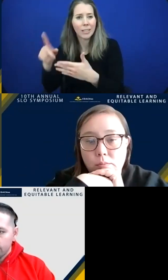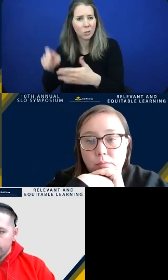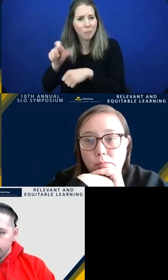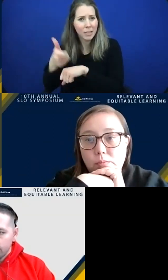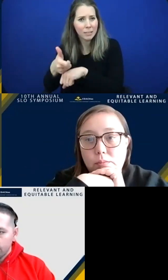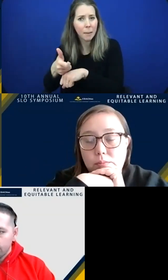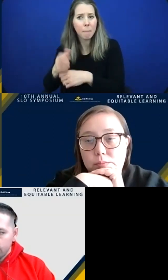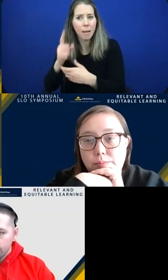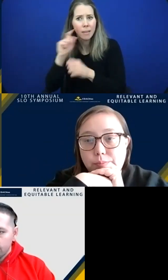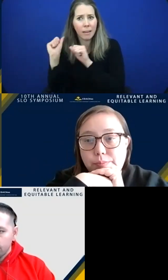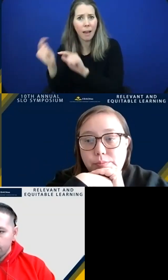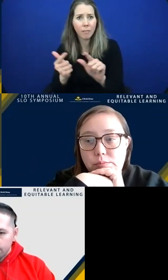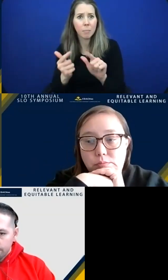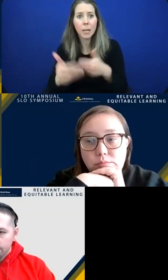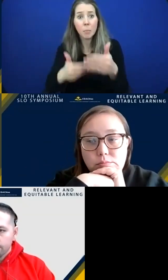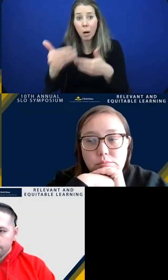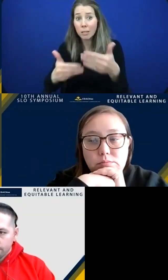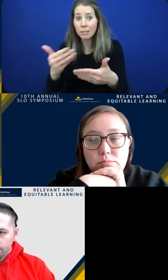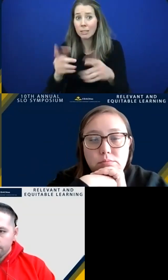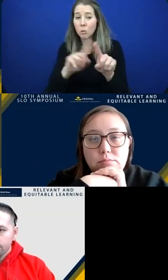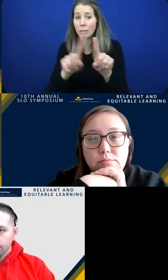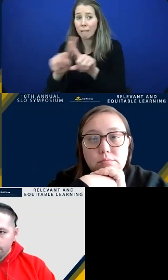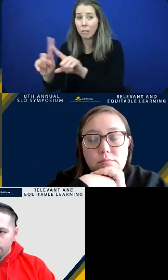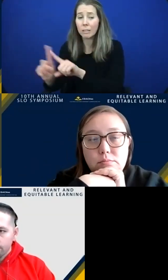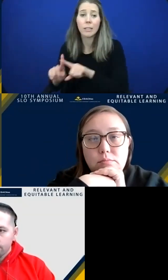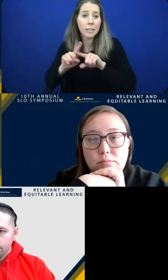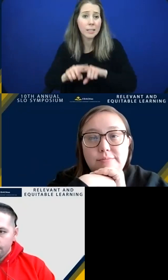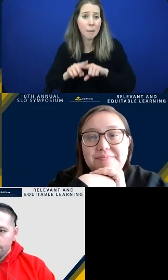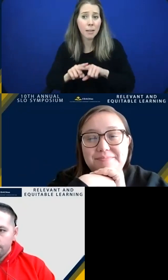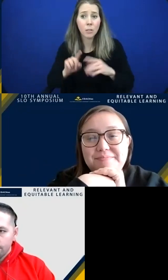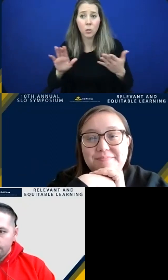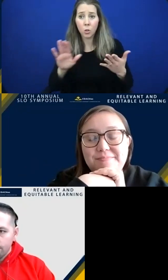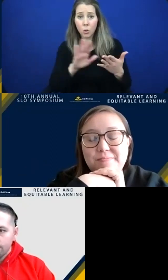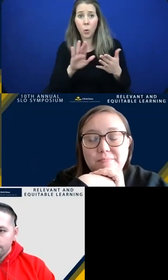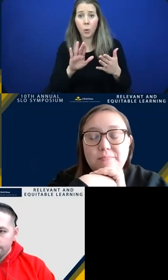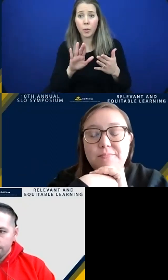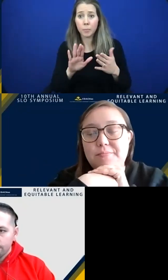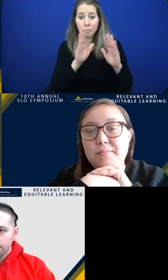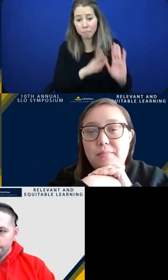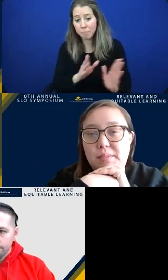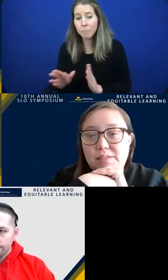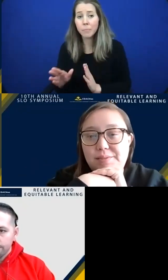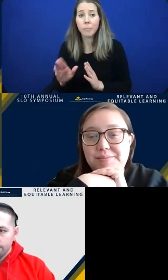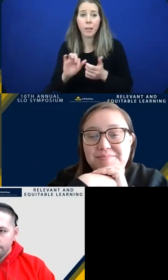place, I think everybody's processes are going to be a little bit different, just depending on how you're organized